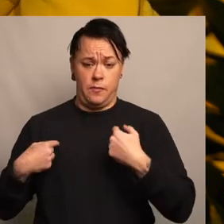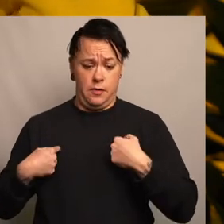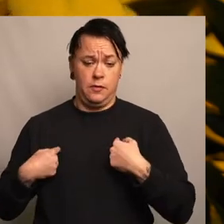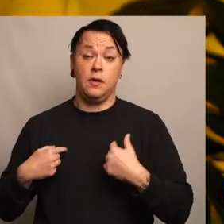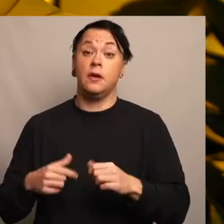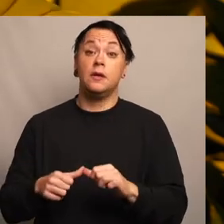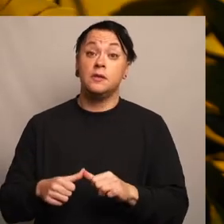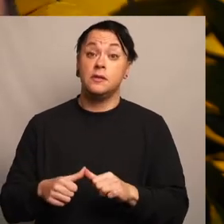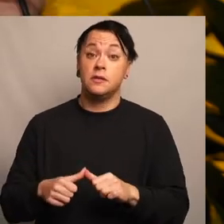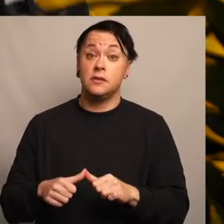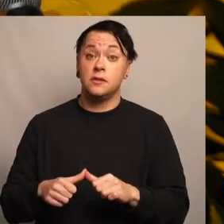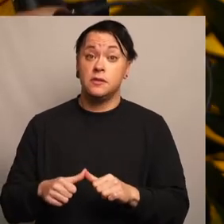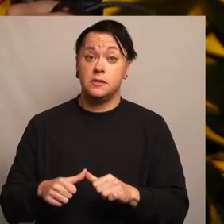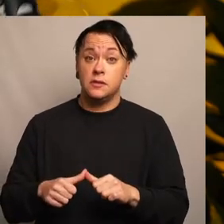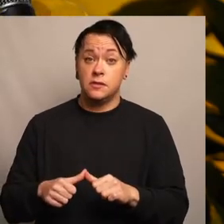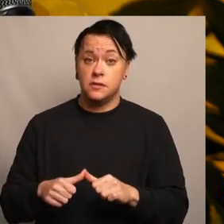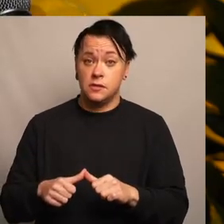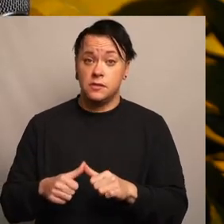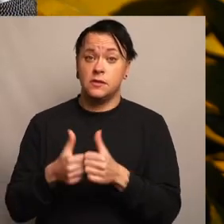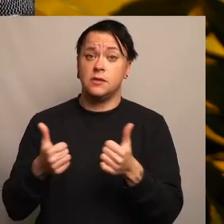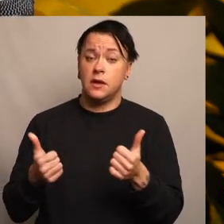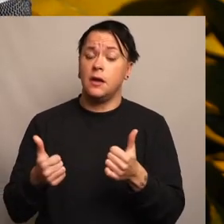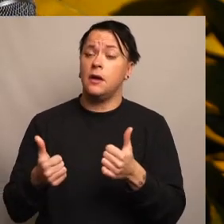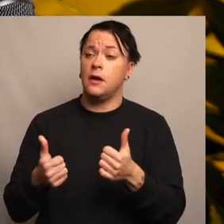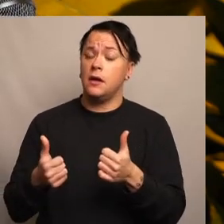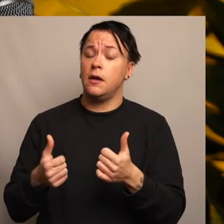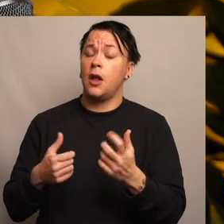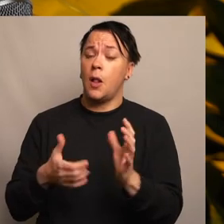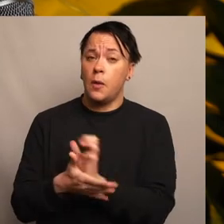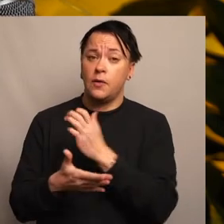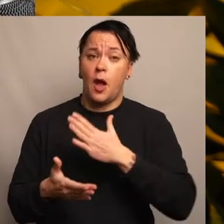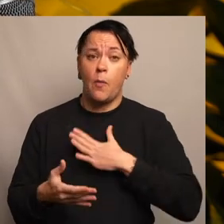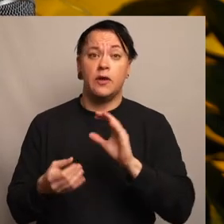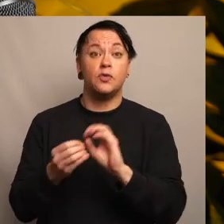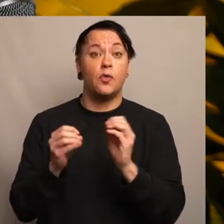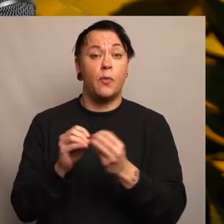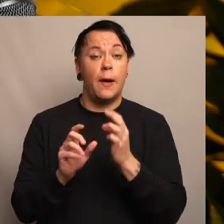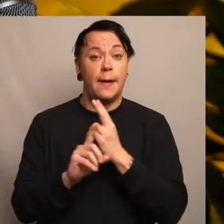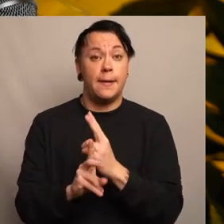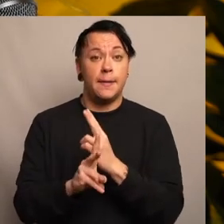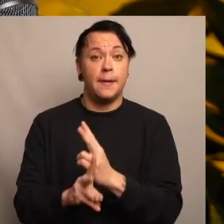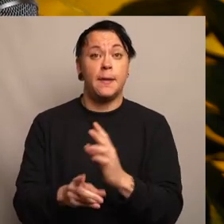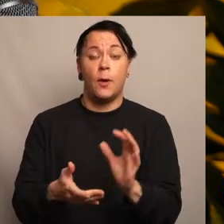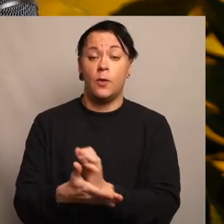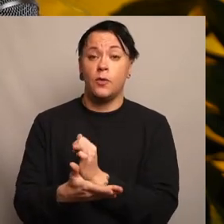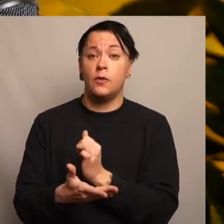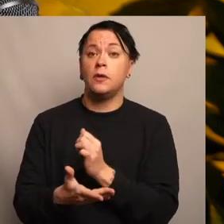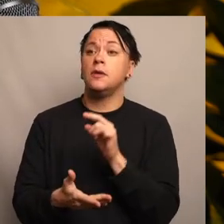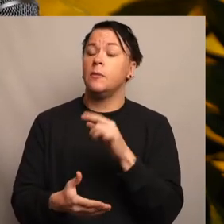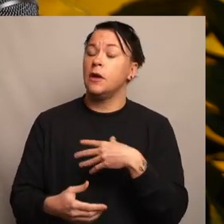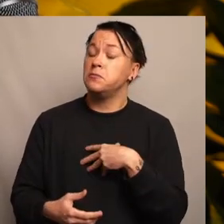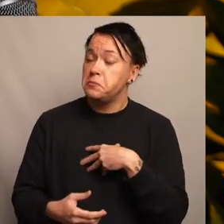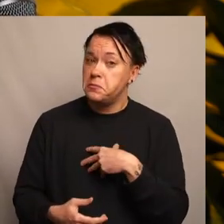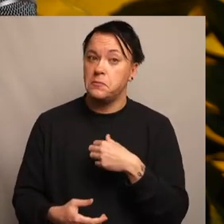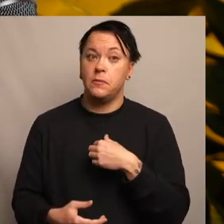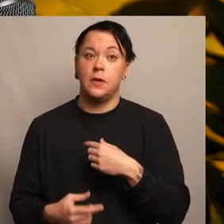myself to discover about my own gender. And then from there I found out like, well, I'm actually non-binary, I'm actually